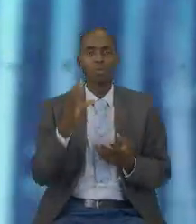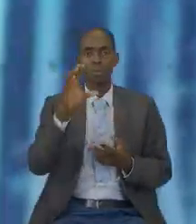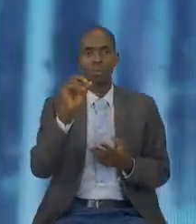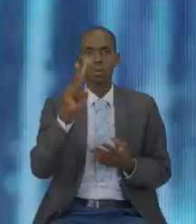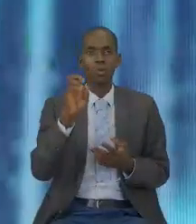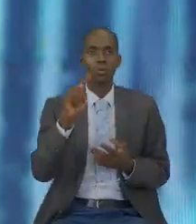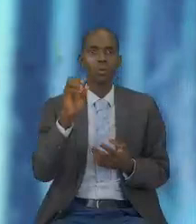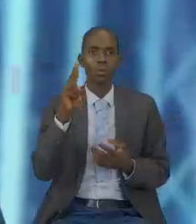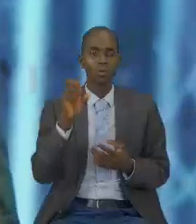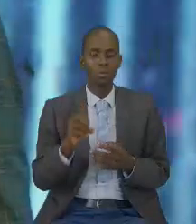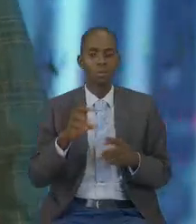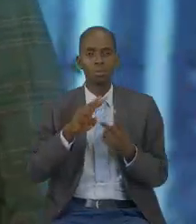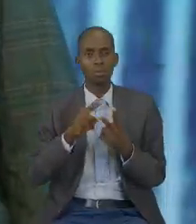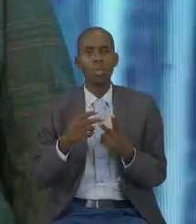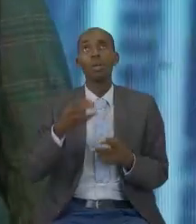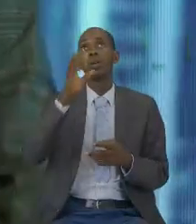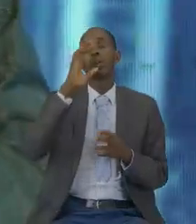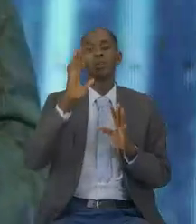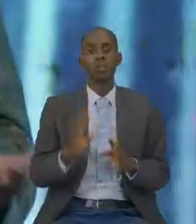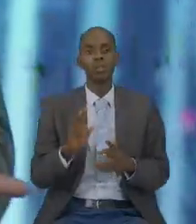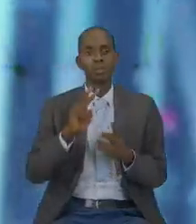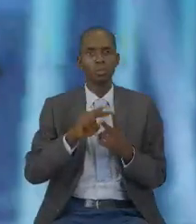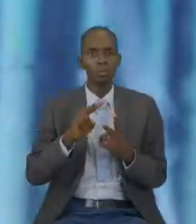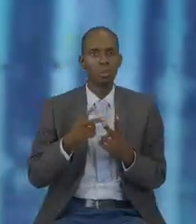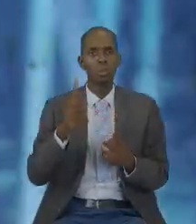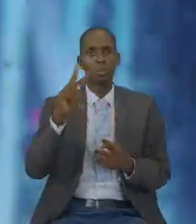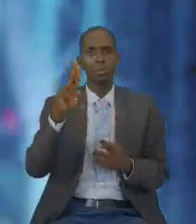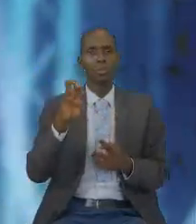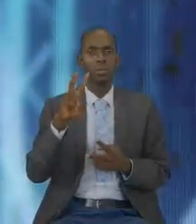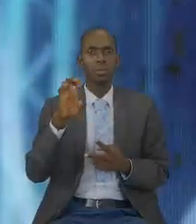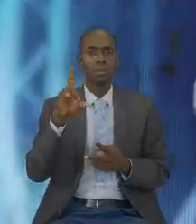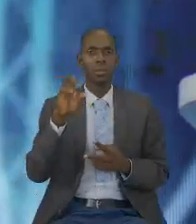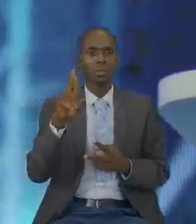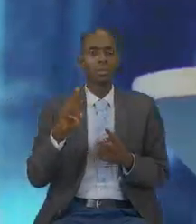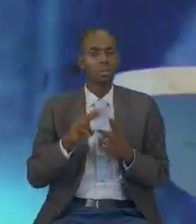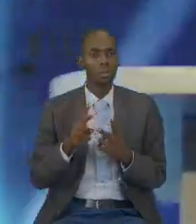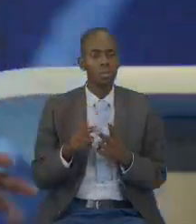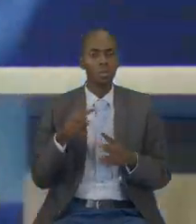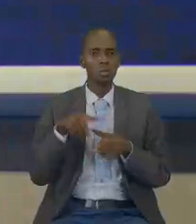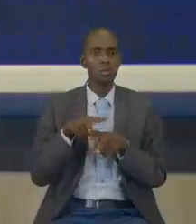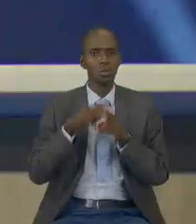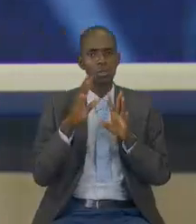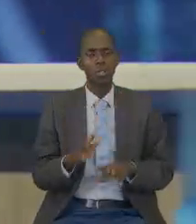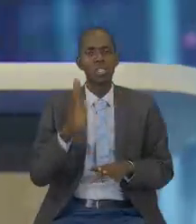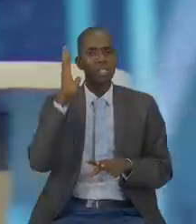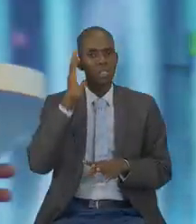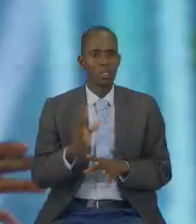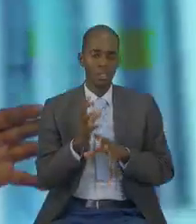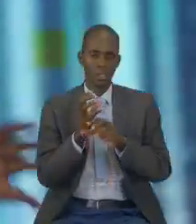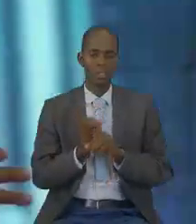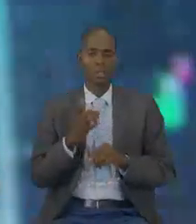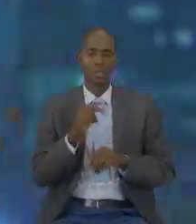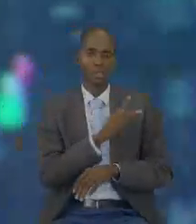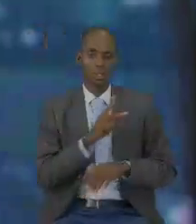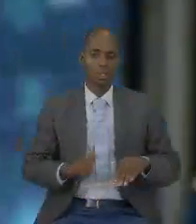drunkards, nor the revilers, nor the extortioners shall inherit the kingdom